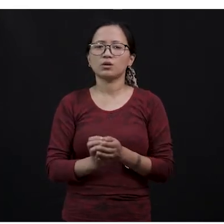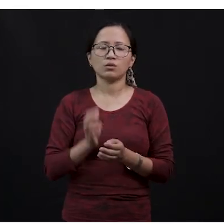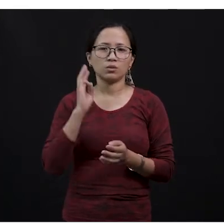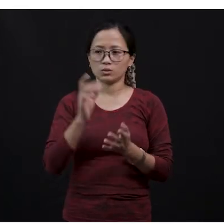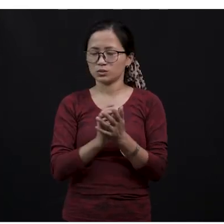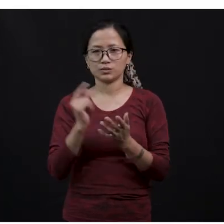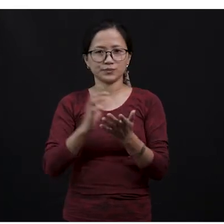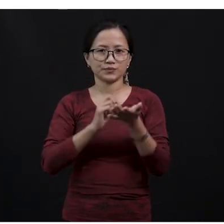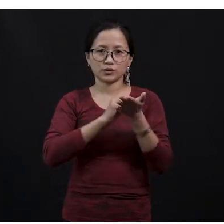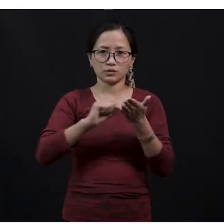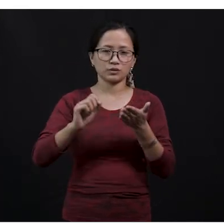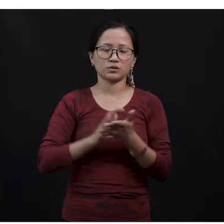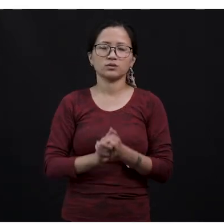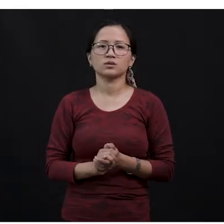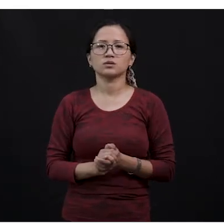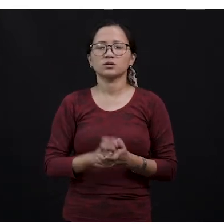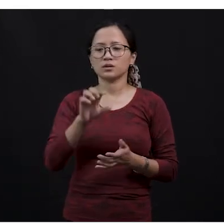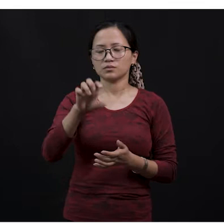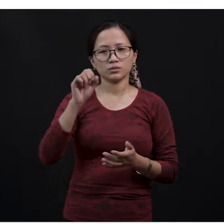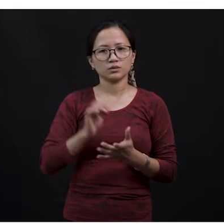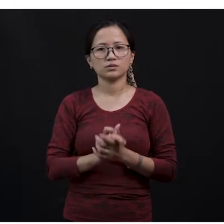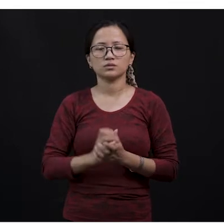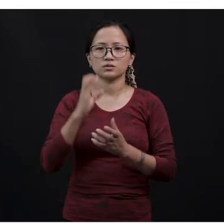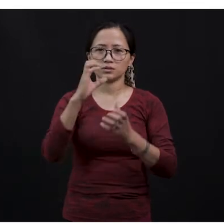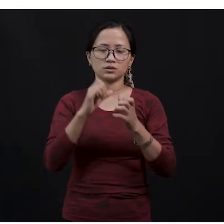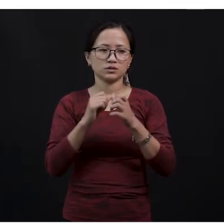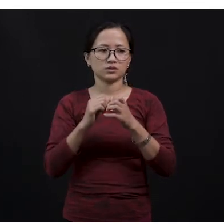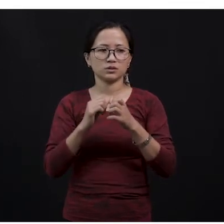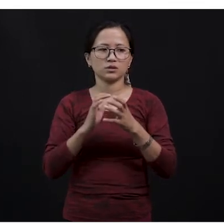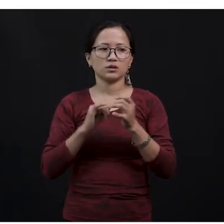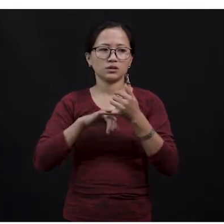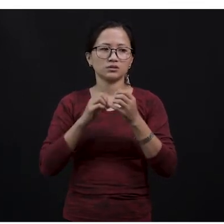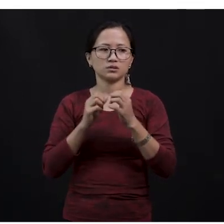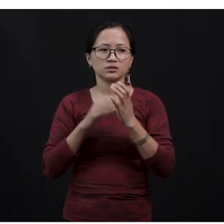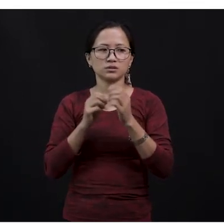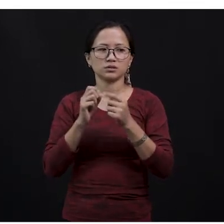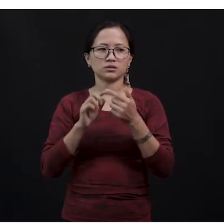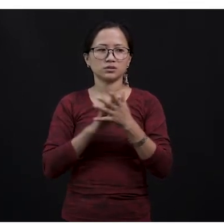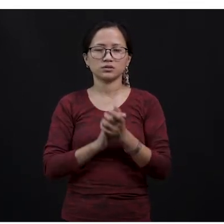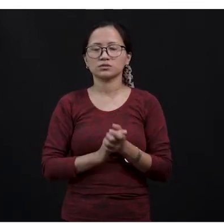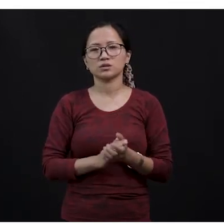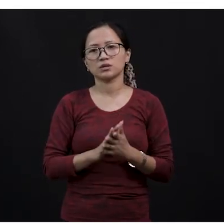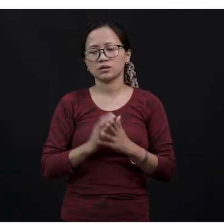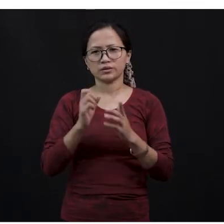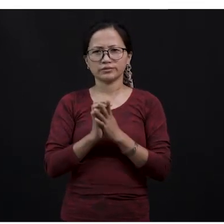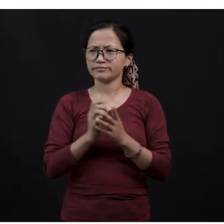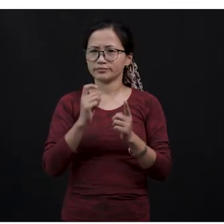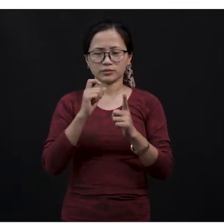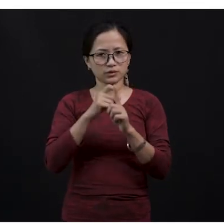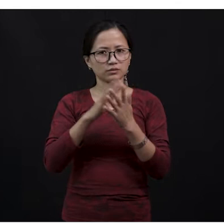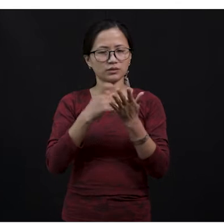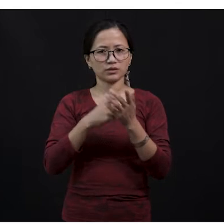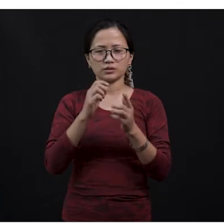the Sultan Muhammad bin Tughlaq appointed him as the Qazi. So Qazi is basically a religious priest. So